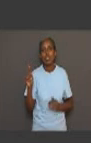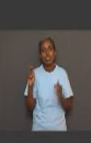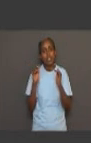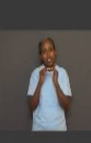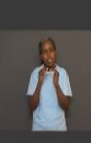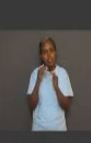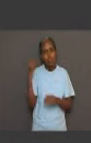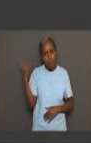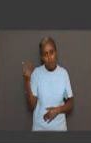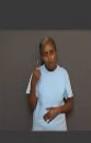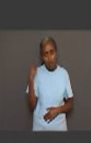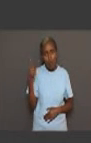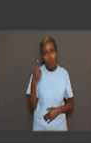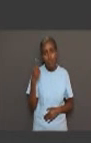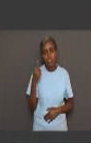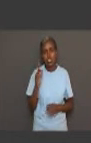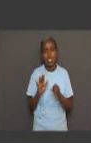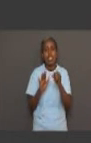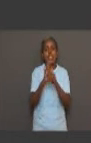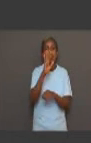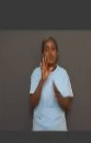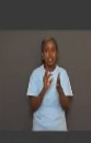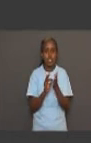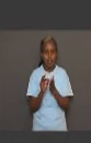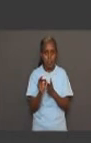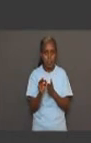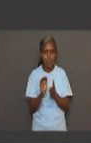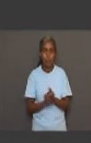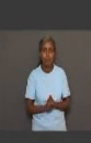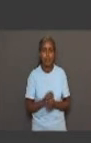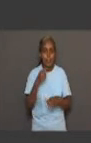1 is always an even number.